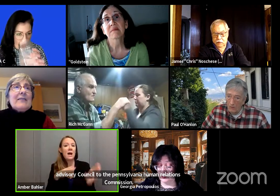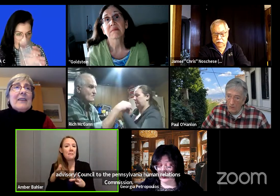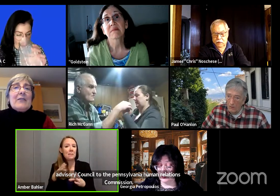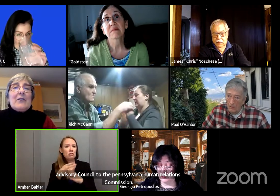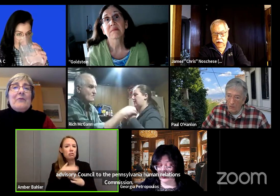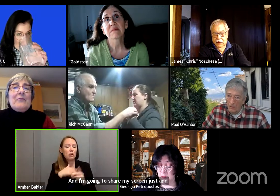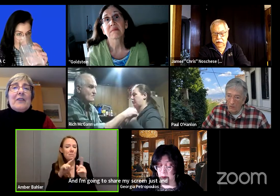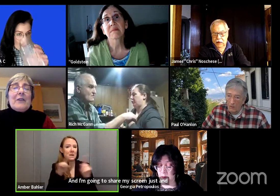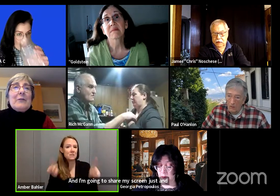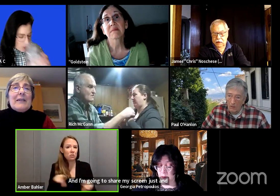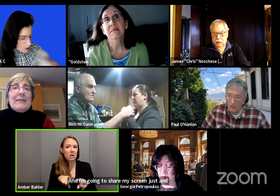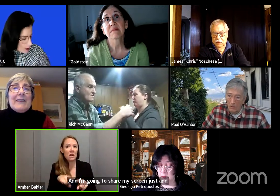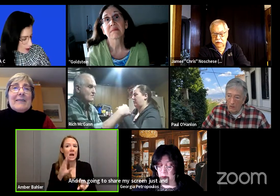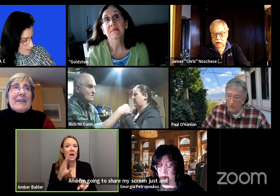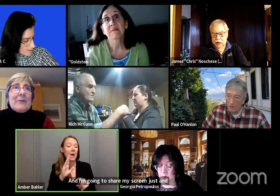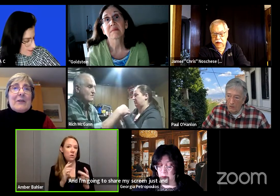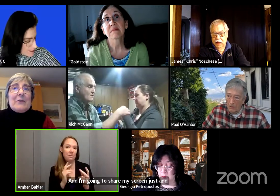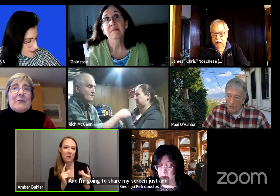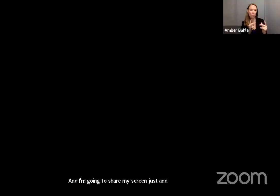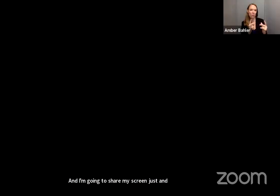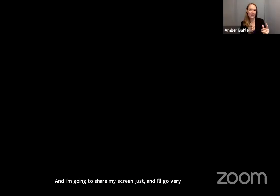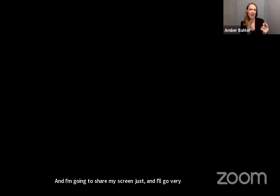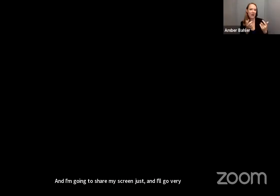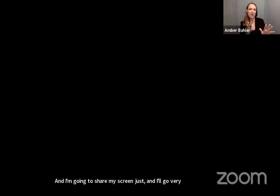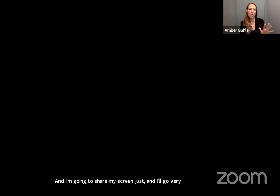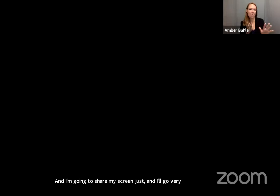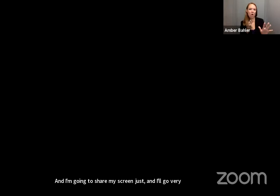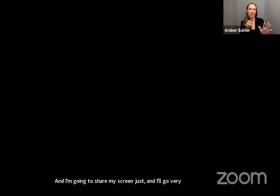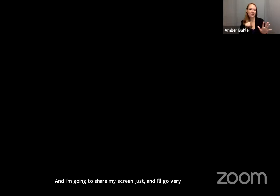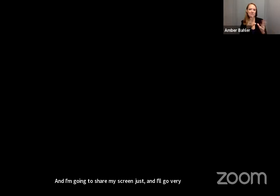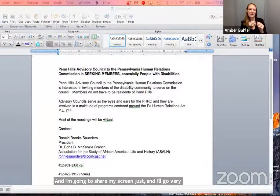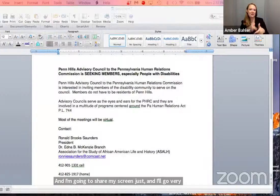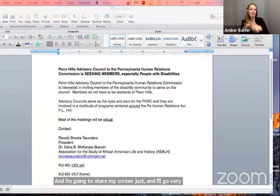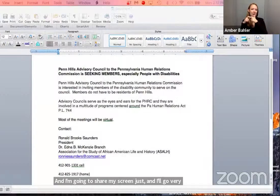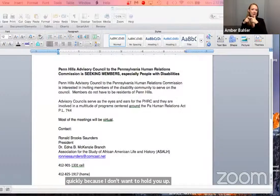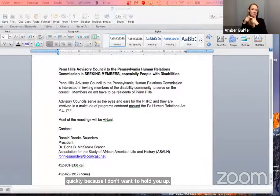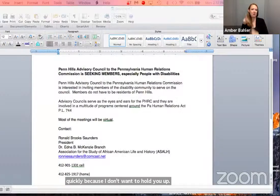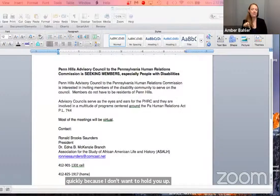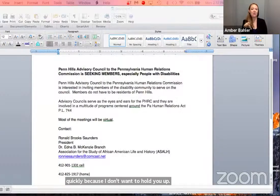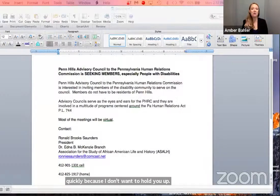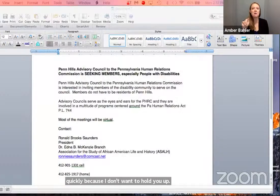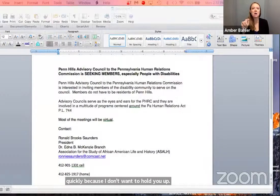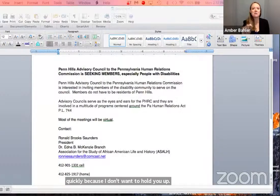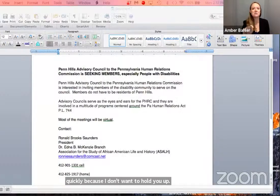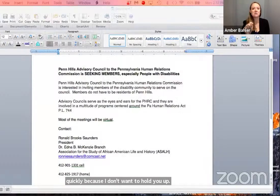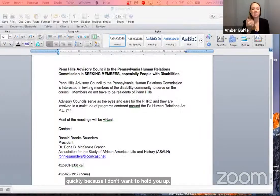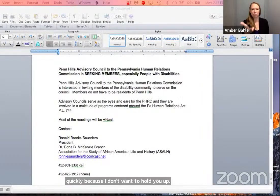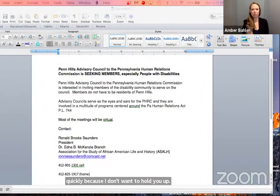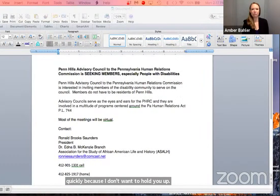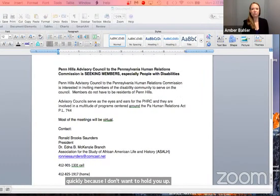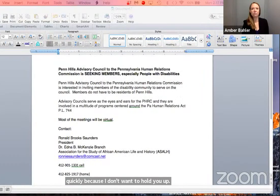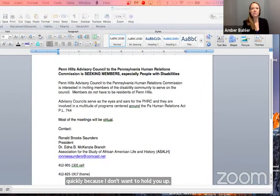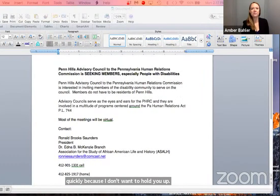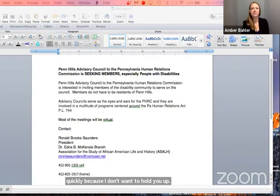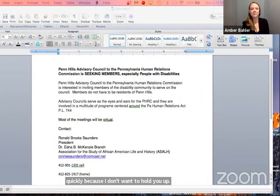screen and I'll go very quickly because I don't want to hold you up. But here it is.